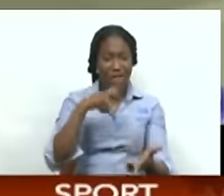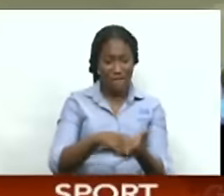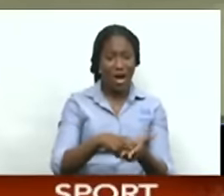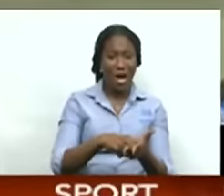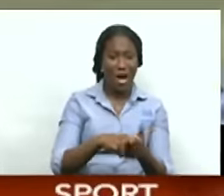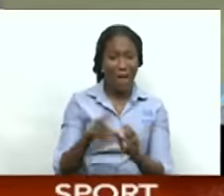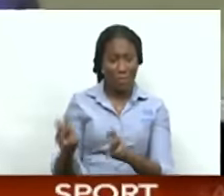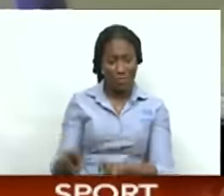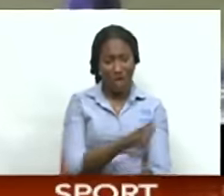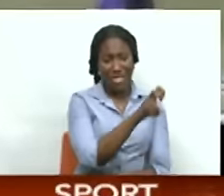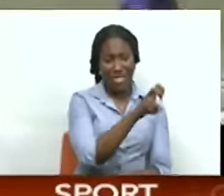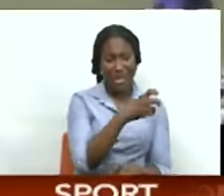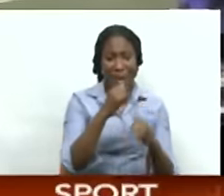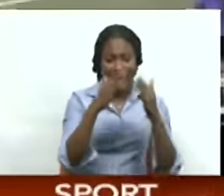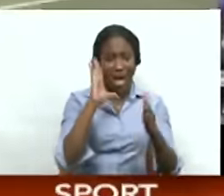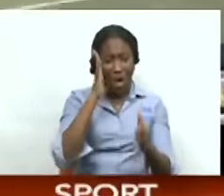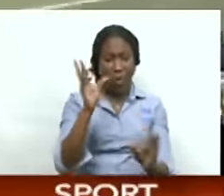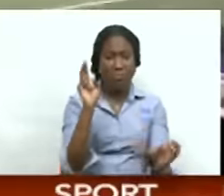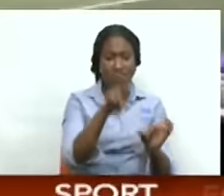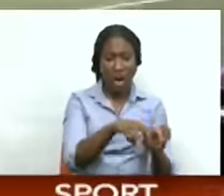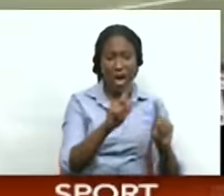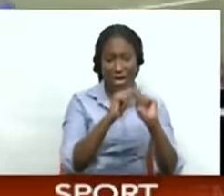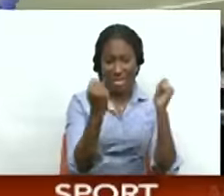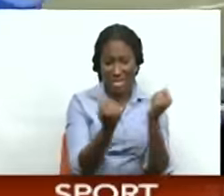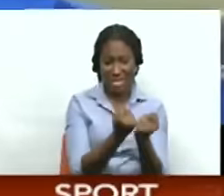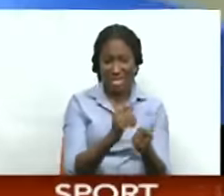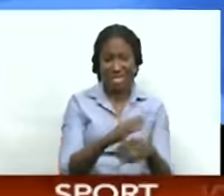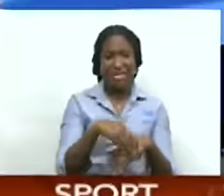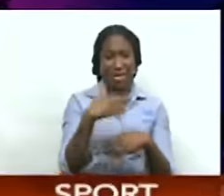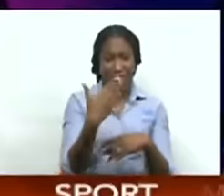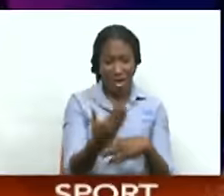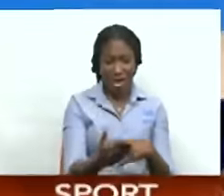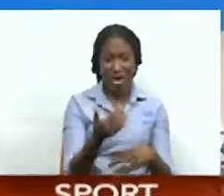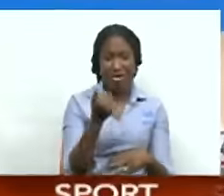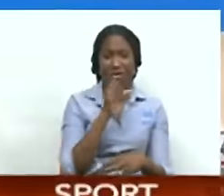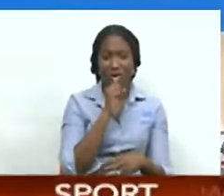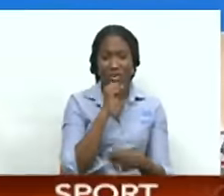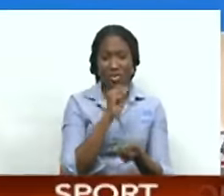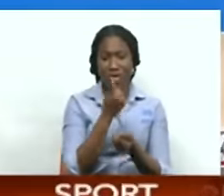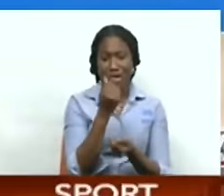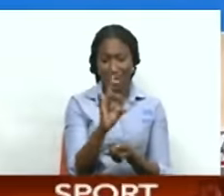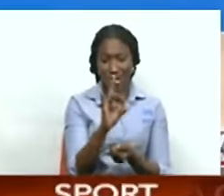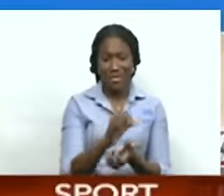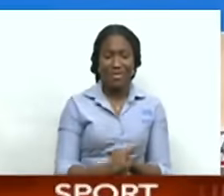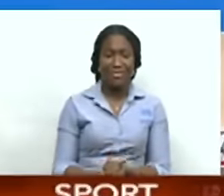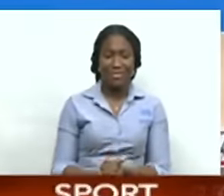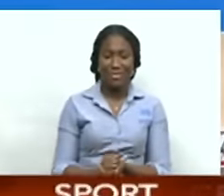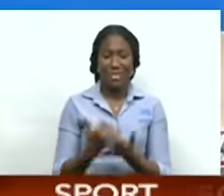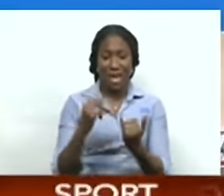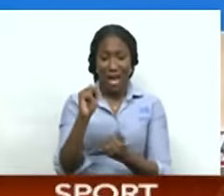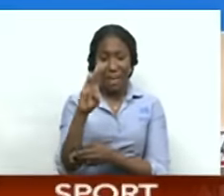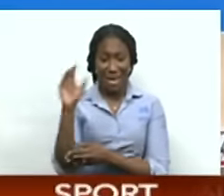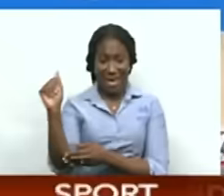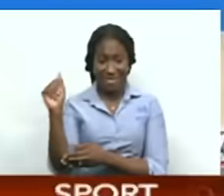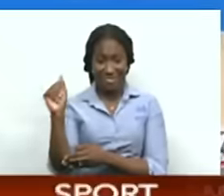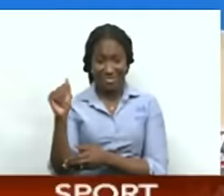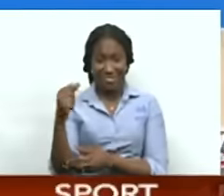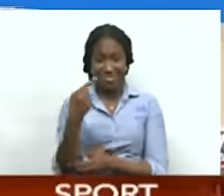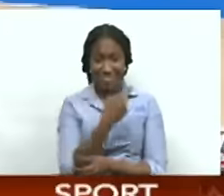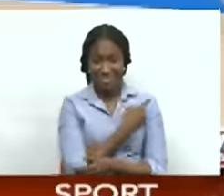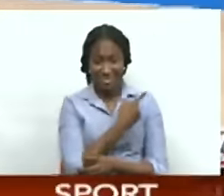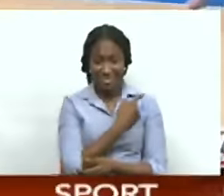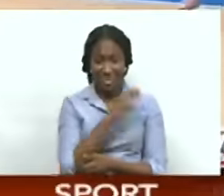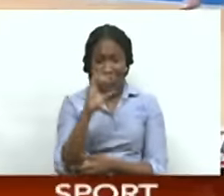to join the Blues after his 18th birthday. And to the NBA, where the Oklahoma City Thunder dominated the Portland Trail Blazers